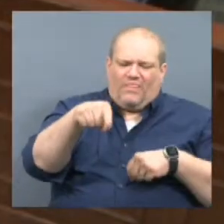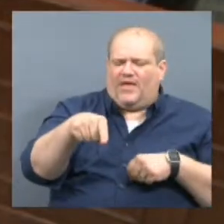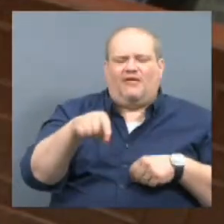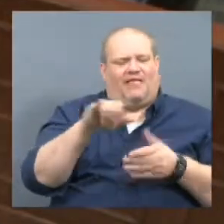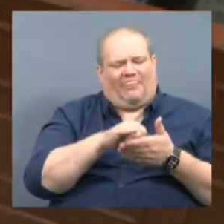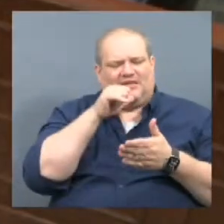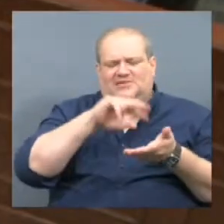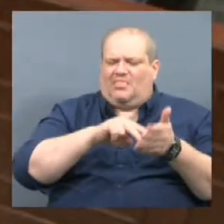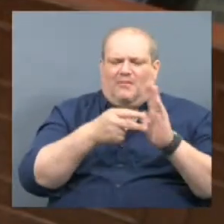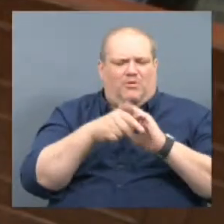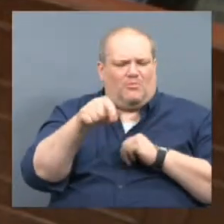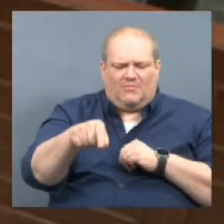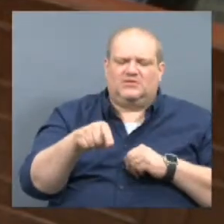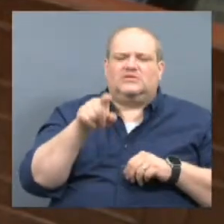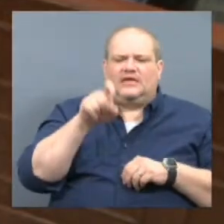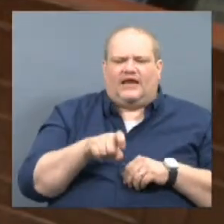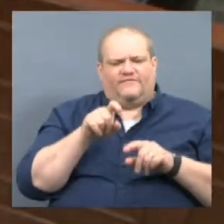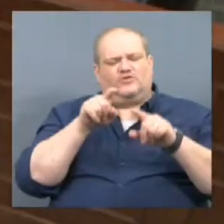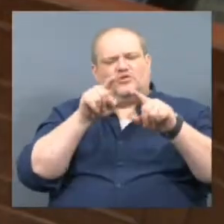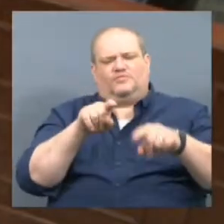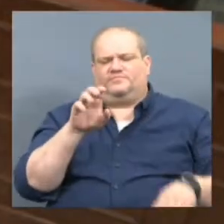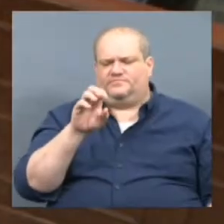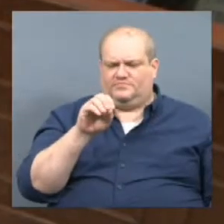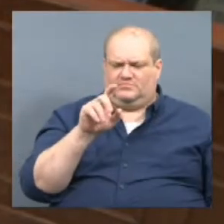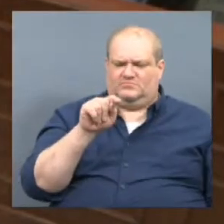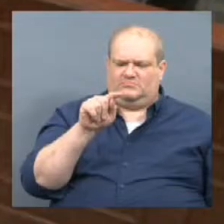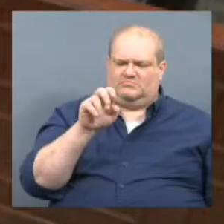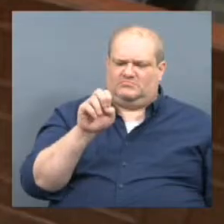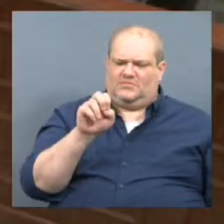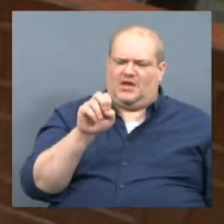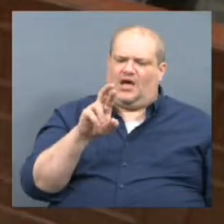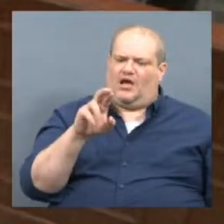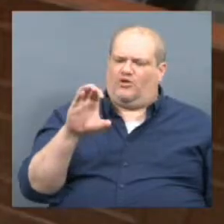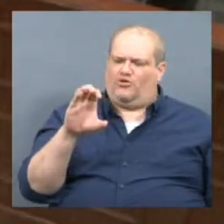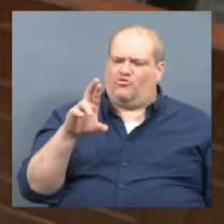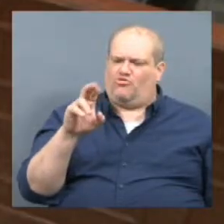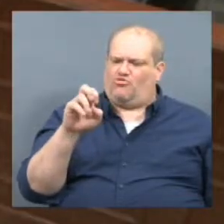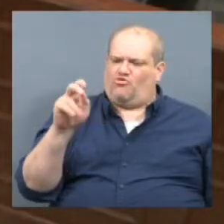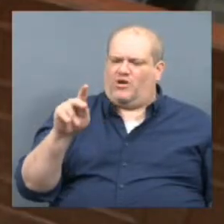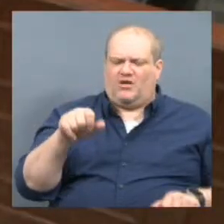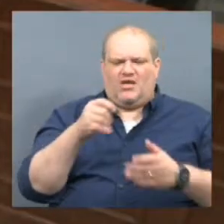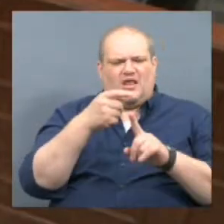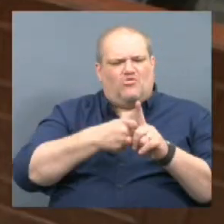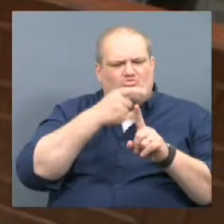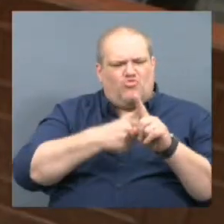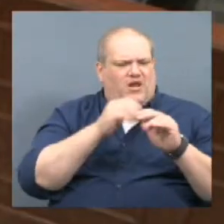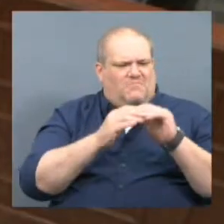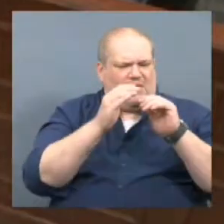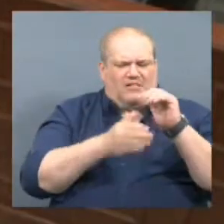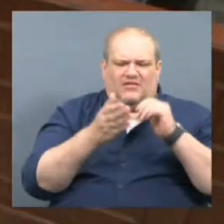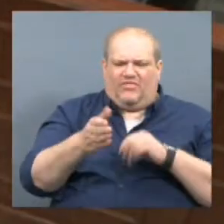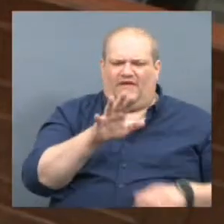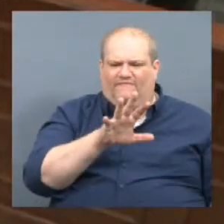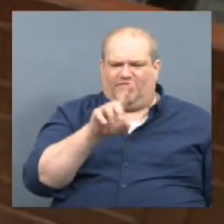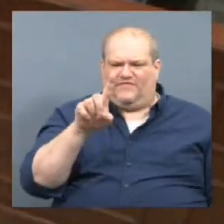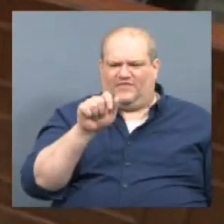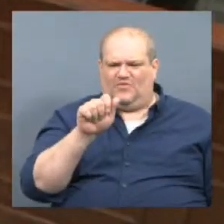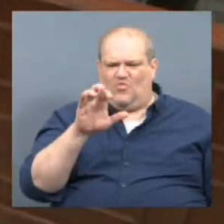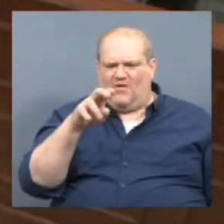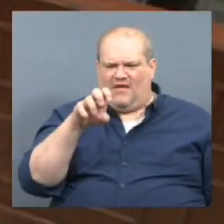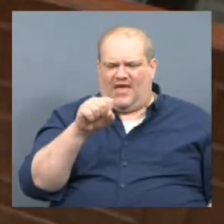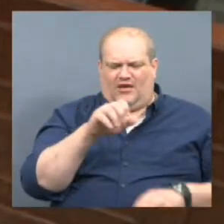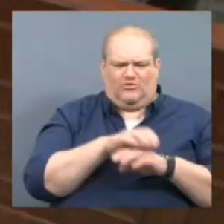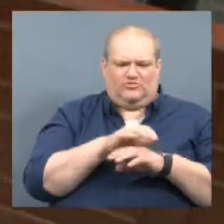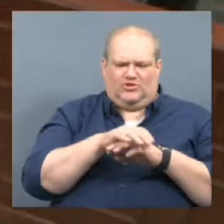not what that's for. You got to go Otter Creek. You got plenty of places to rent a building to do what they doing. 51 acres on Stagecoach.